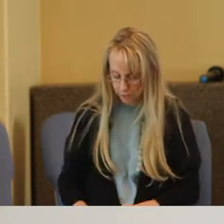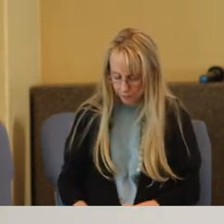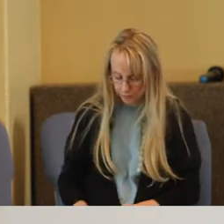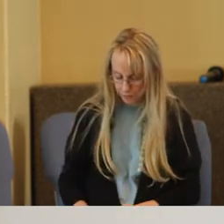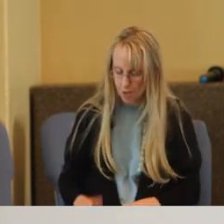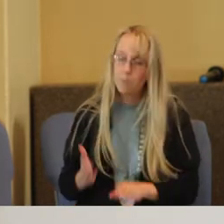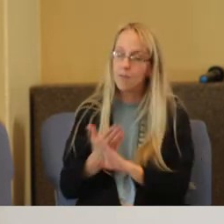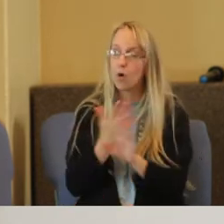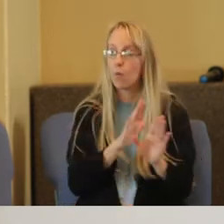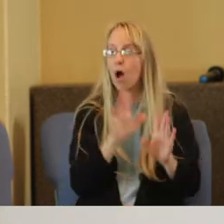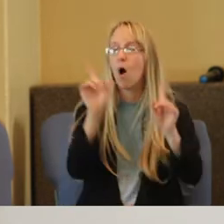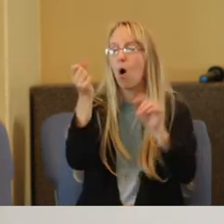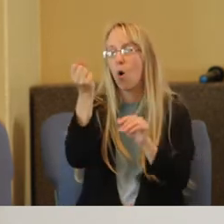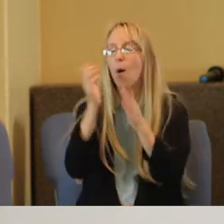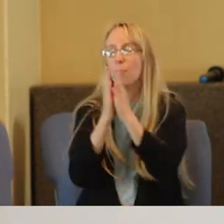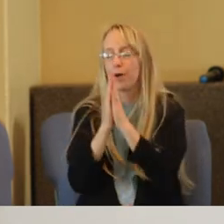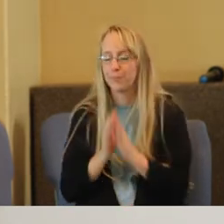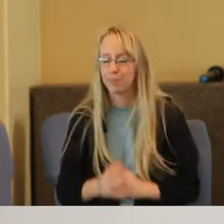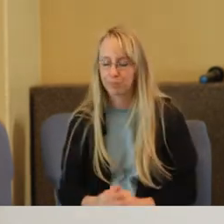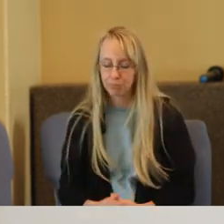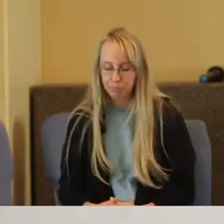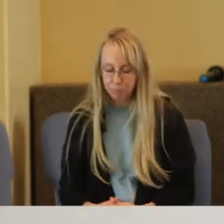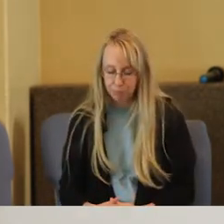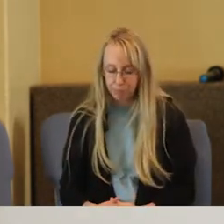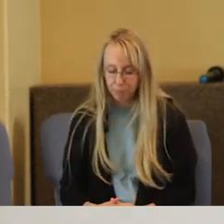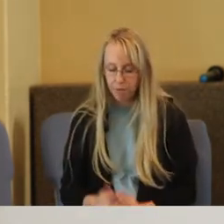Before I read these, let me pray for us. Father in heaven, Lord,